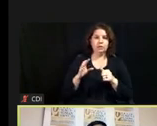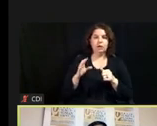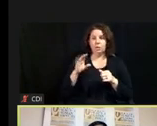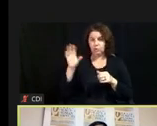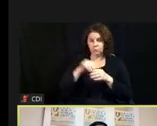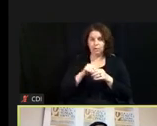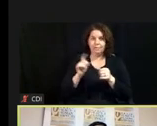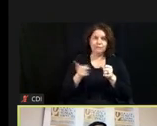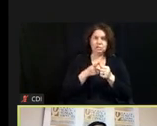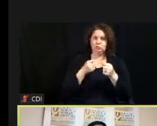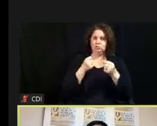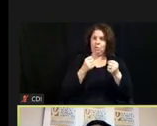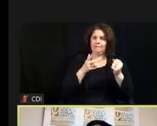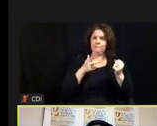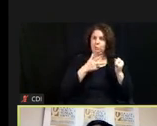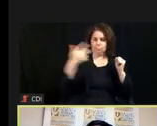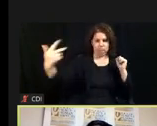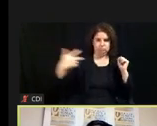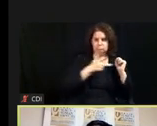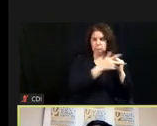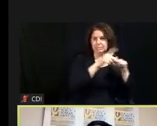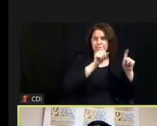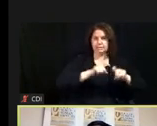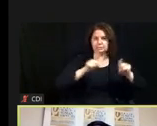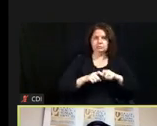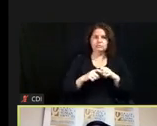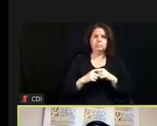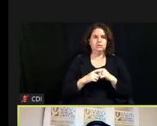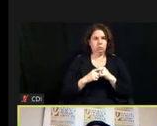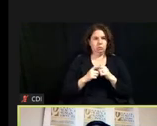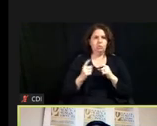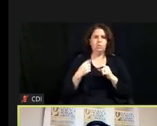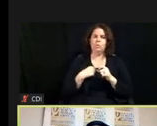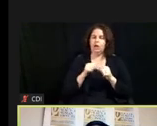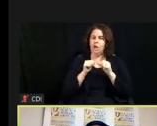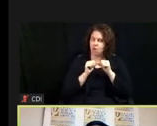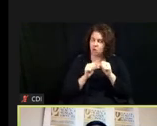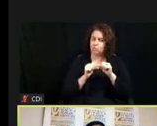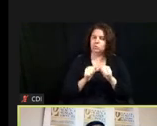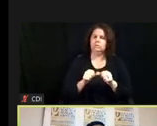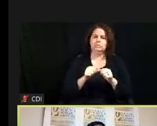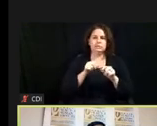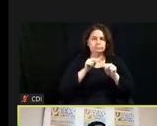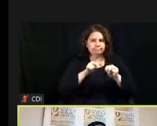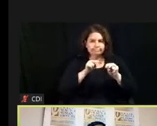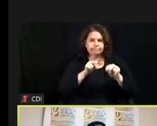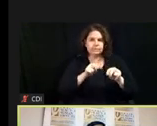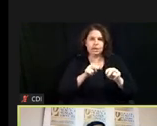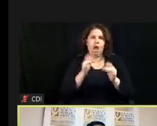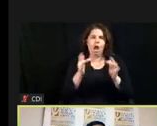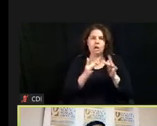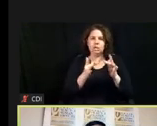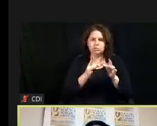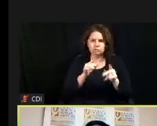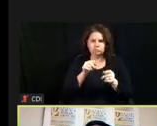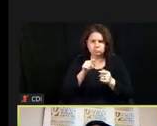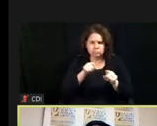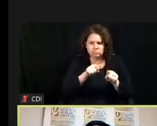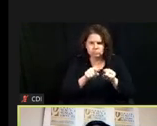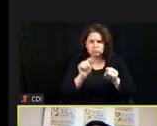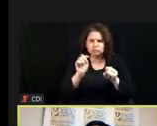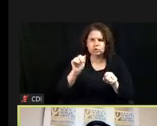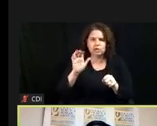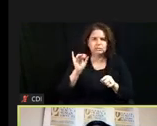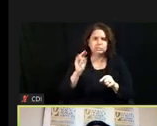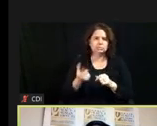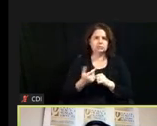contact tracing, outreach to different populations. They've been involved in healthcare preparedness